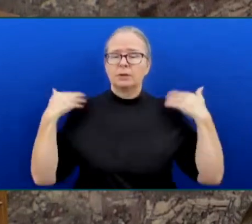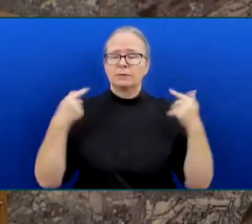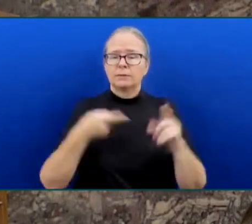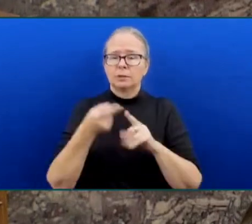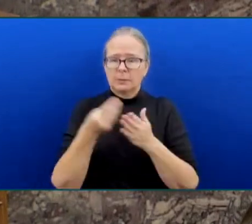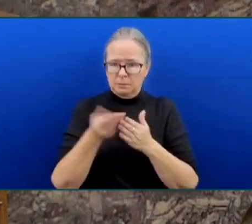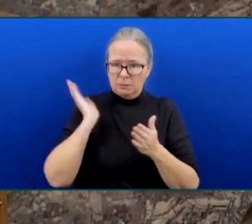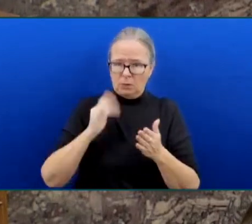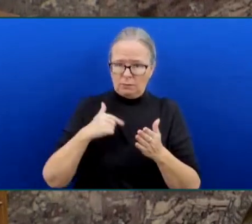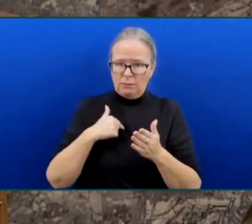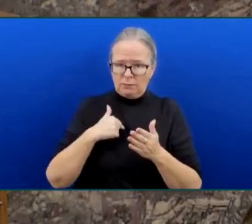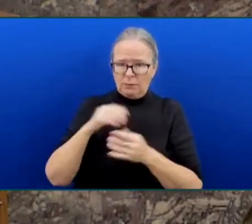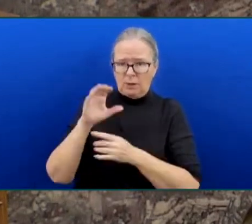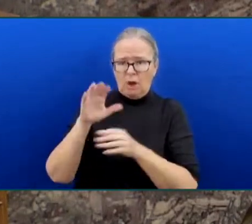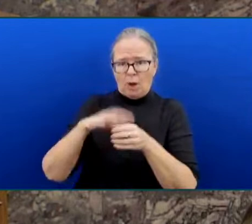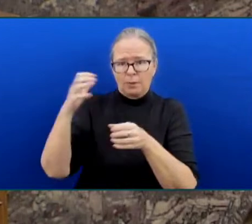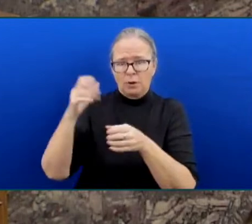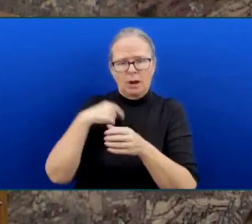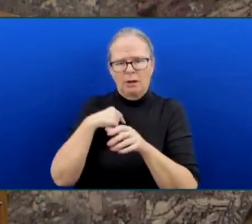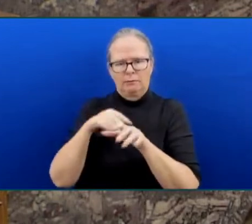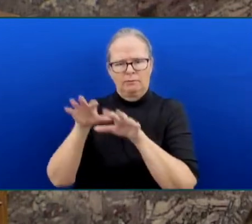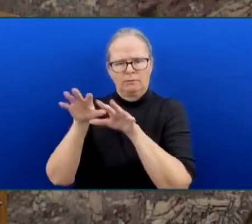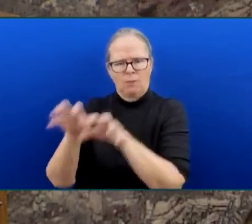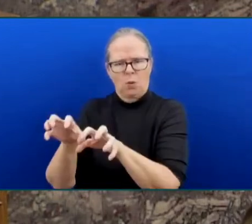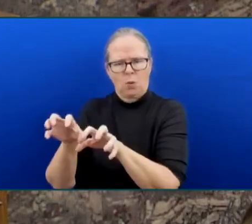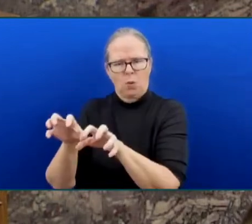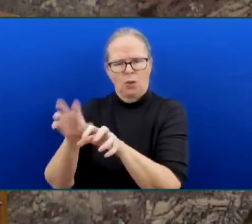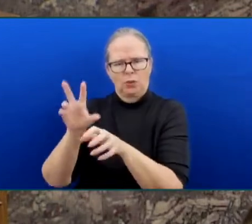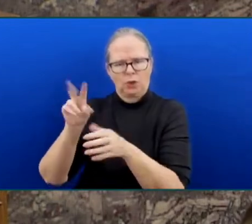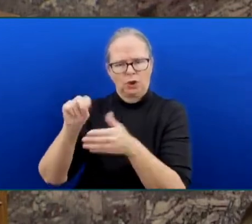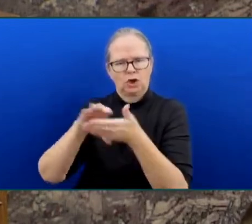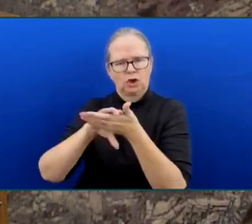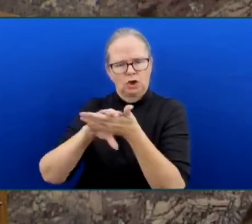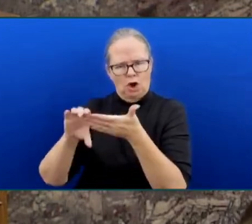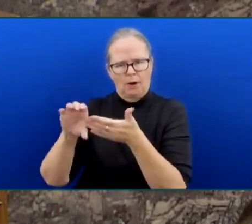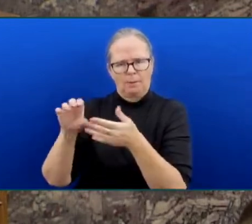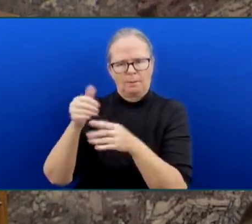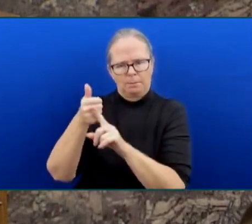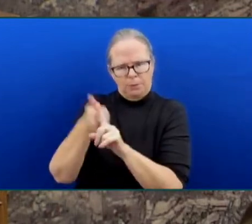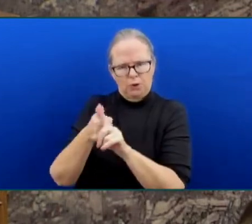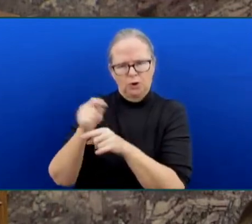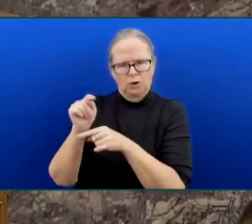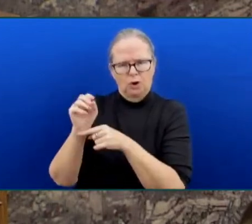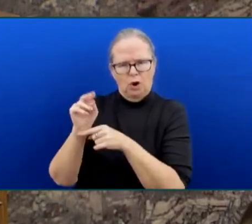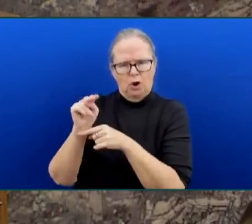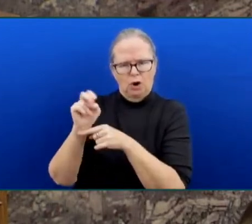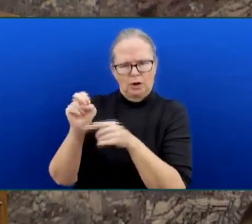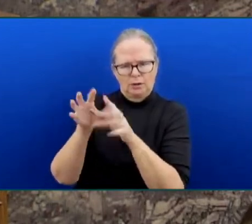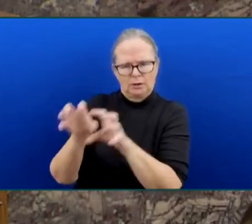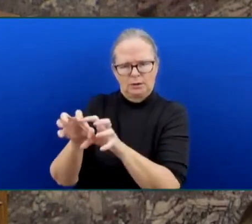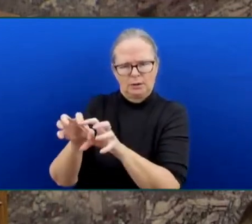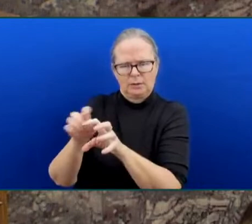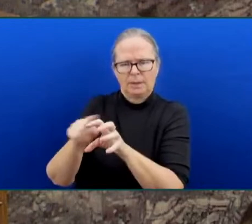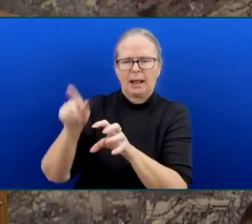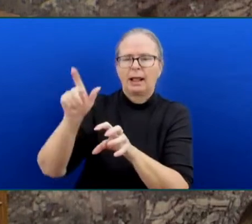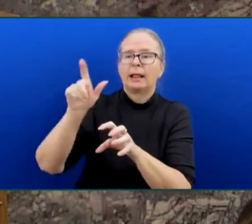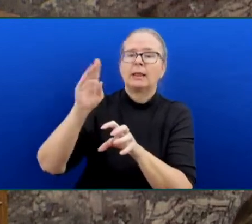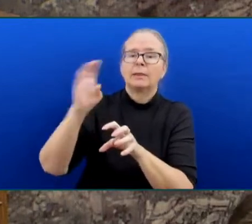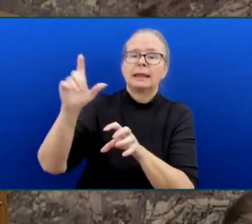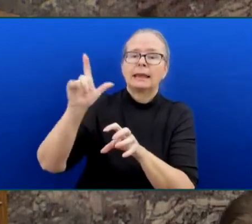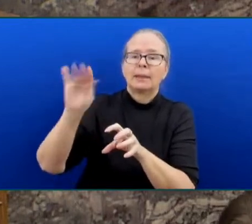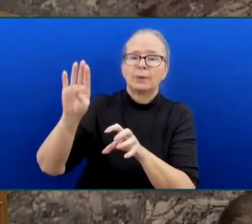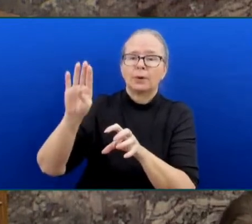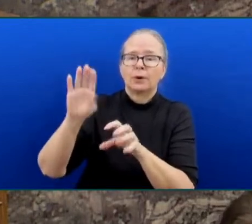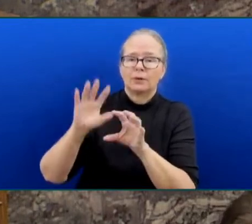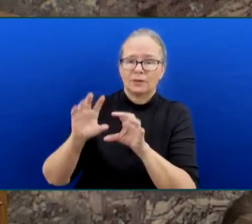and subsequent BC Liberal governments maintained that freeze until 2017, when the NDP